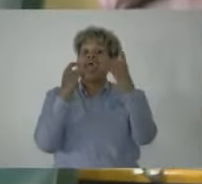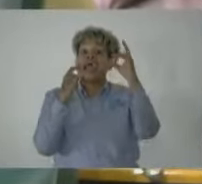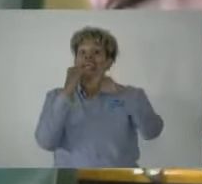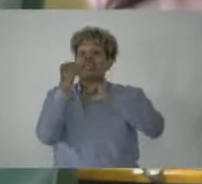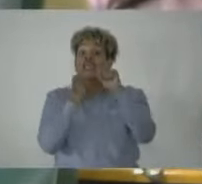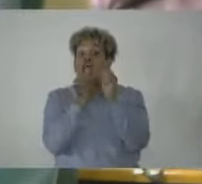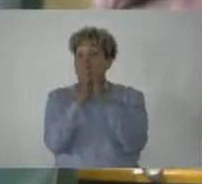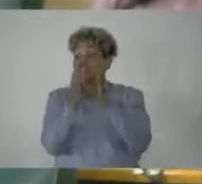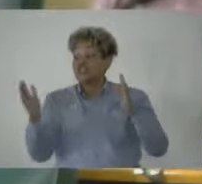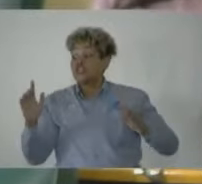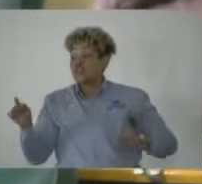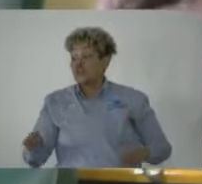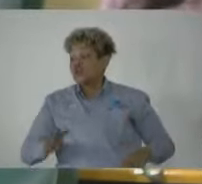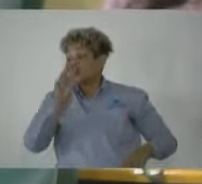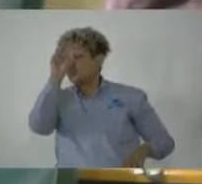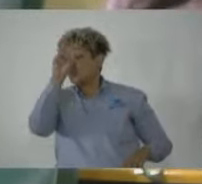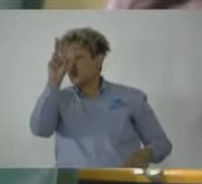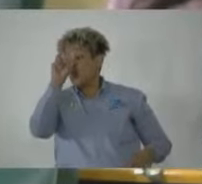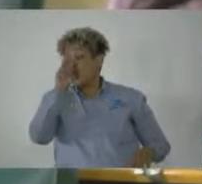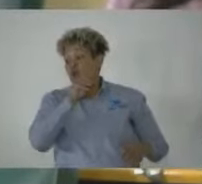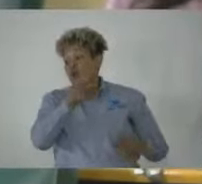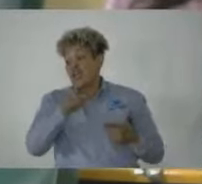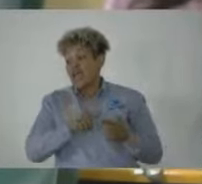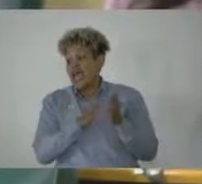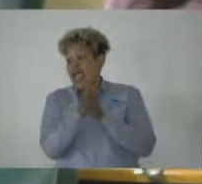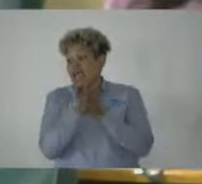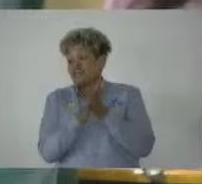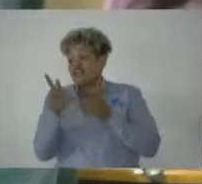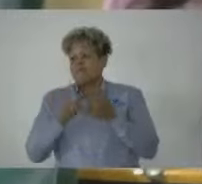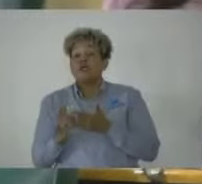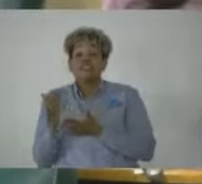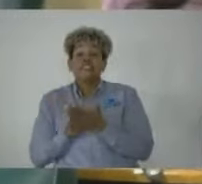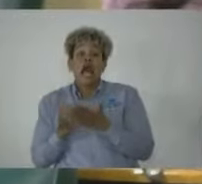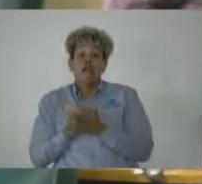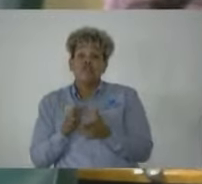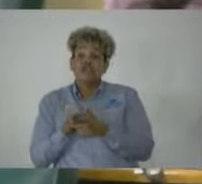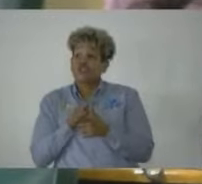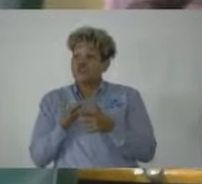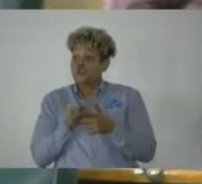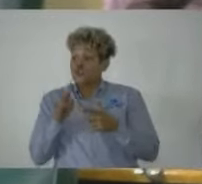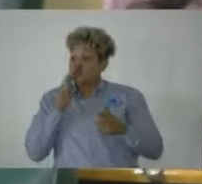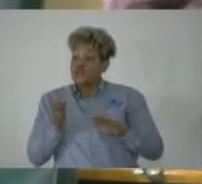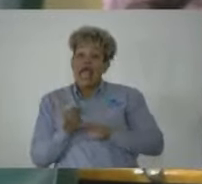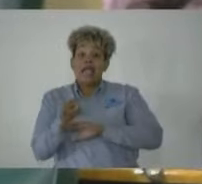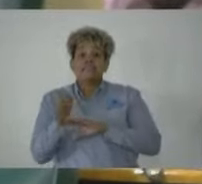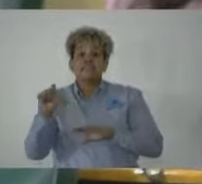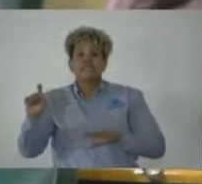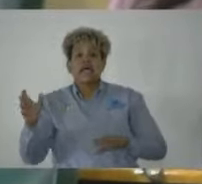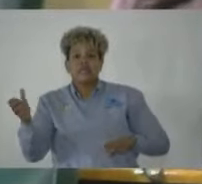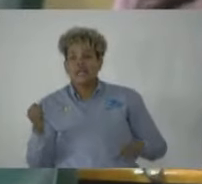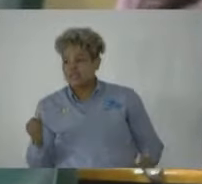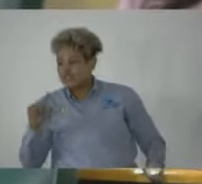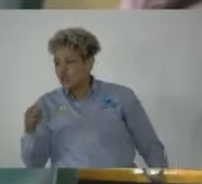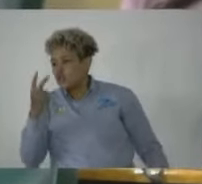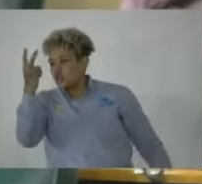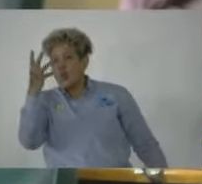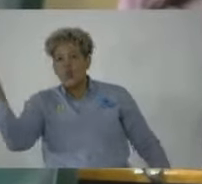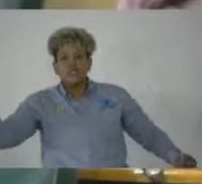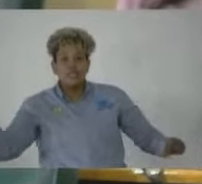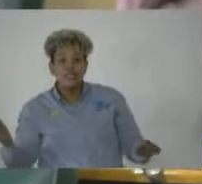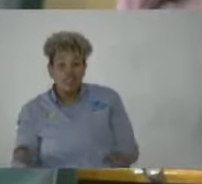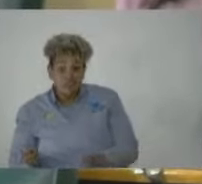just two expenditure items, interest and salaries, exceeded tax revenues. Just imagine that.